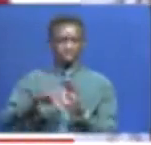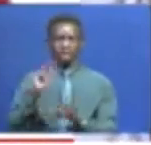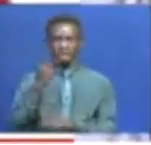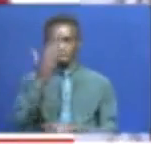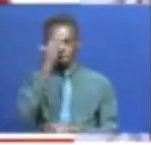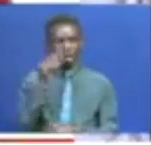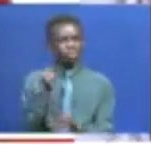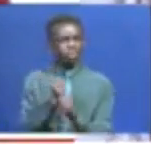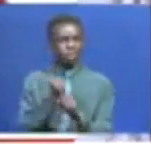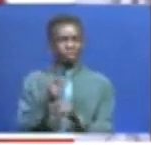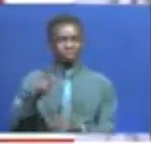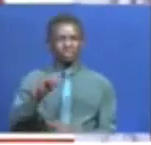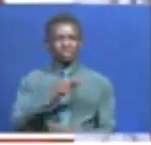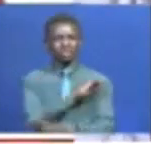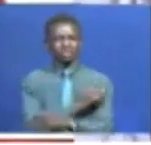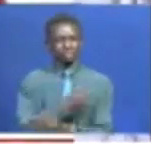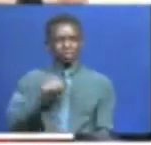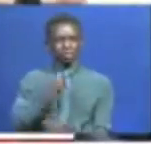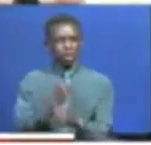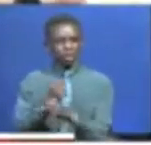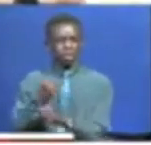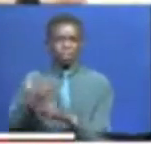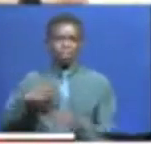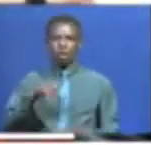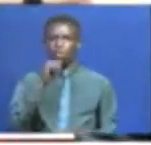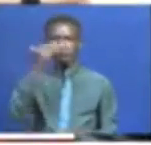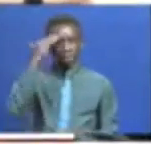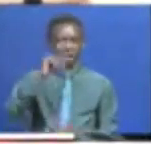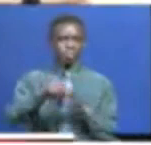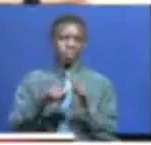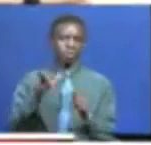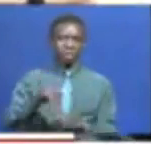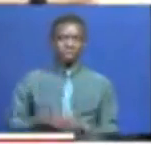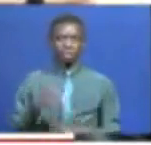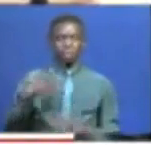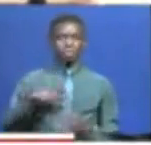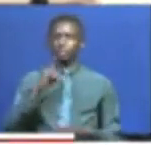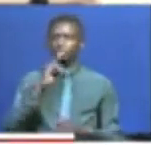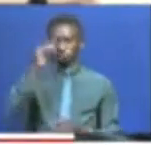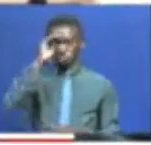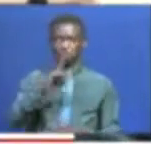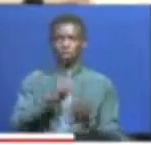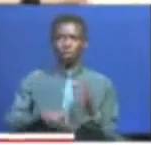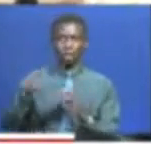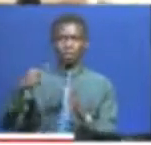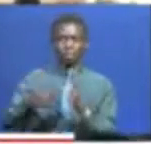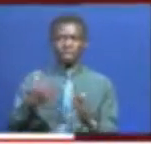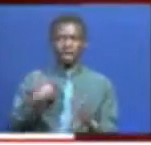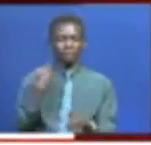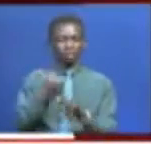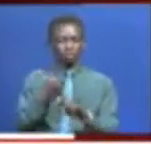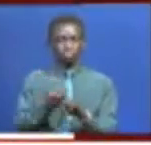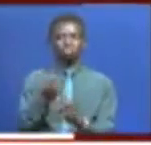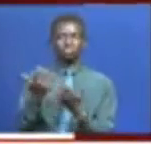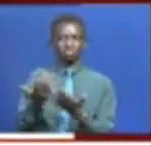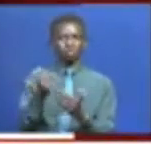process, which many people are not familiar with to start with. The students note that the machine has also been fitted with stainless steel metallic rails that